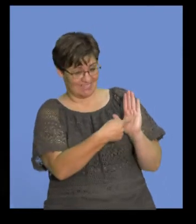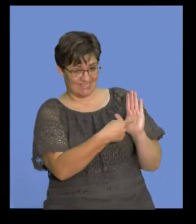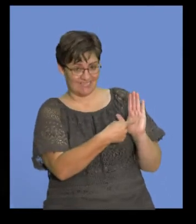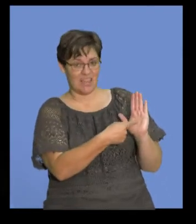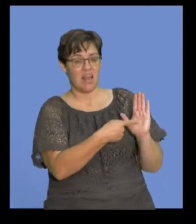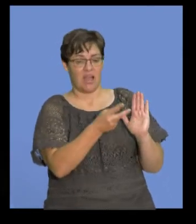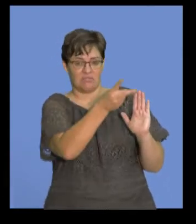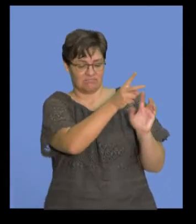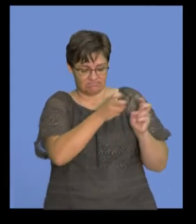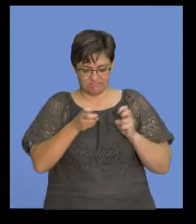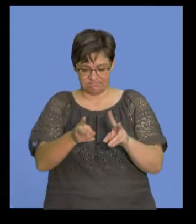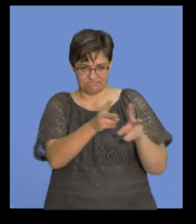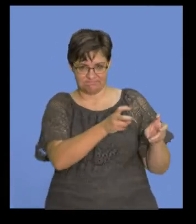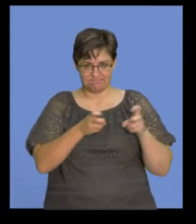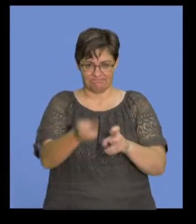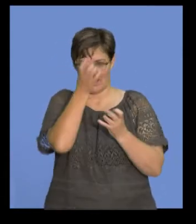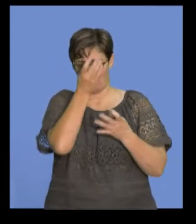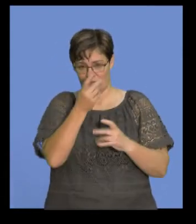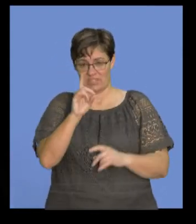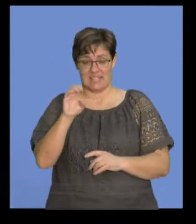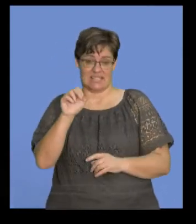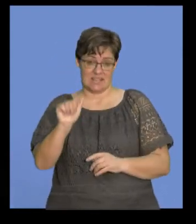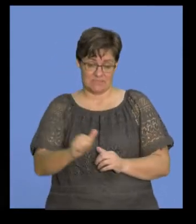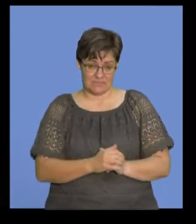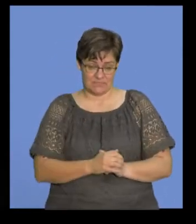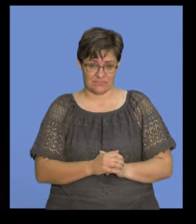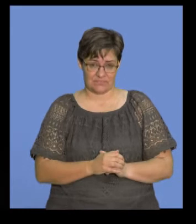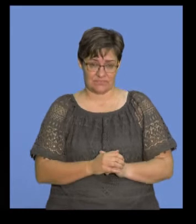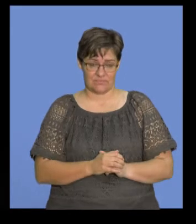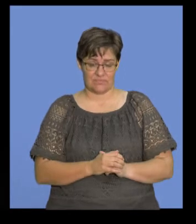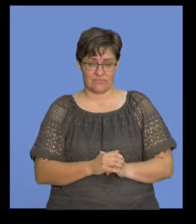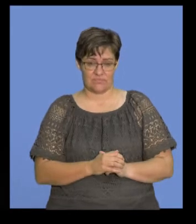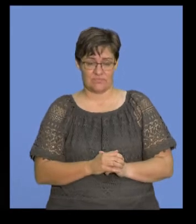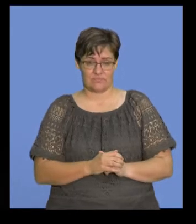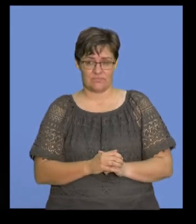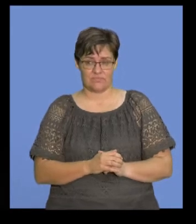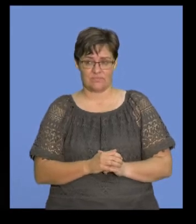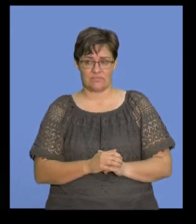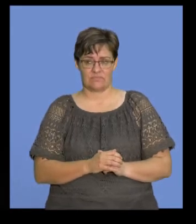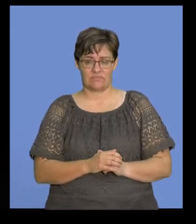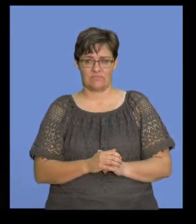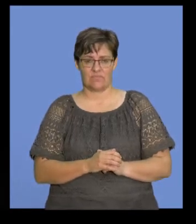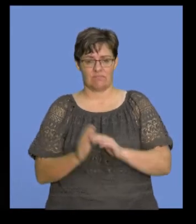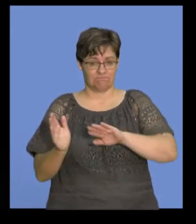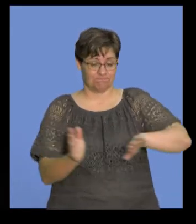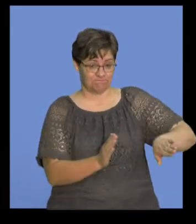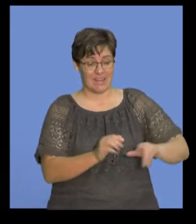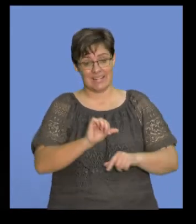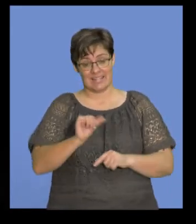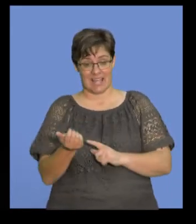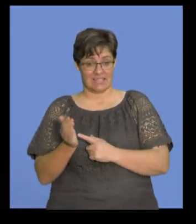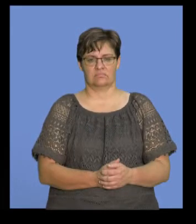the graph to extrapolate more data. Okay, cool. So let's move back to the next slide.